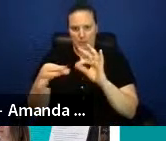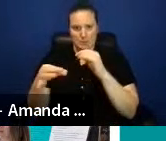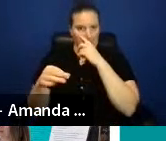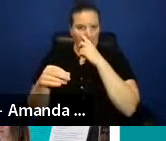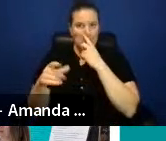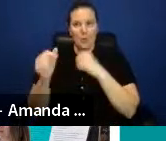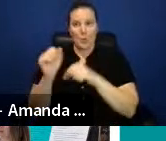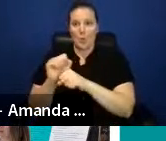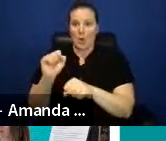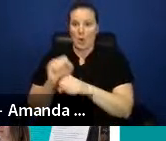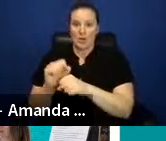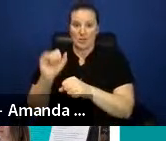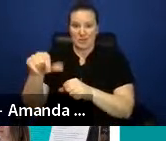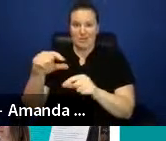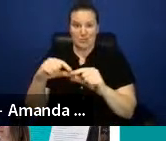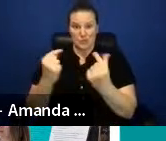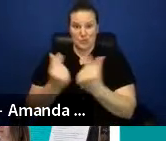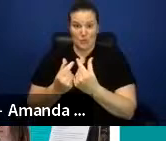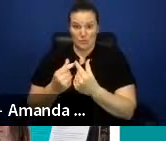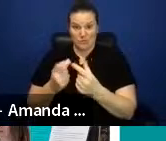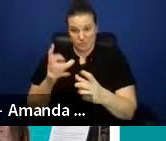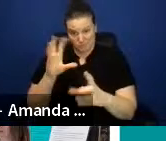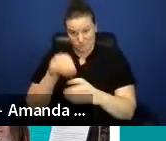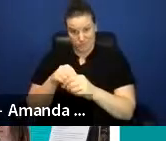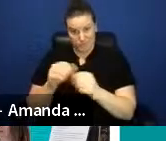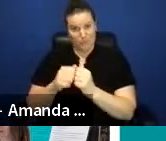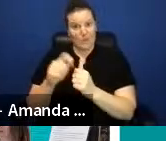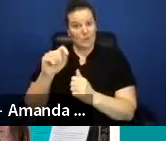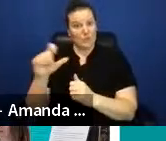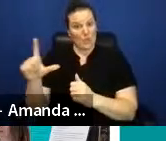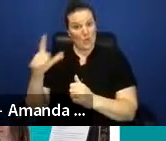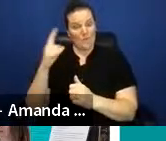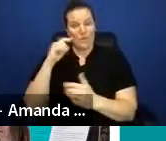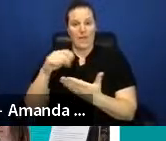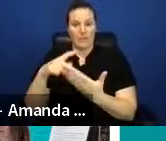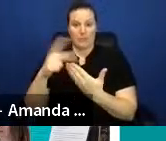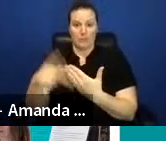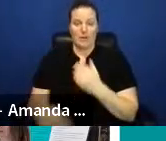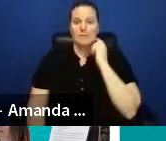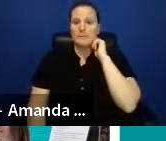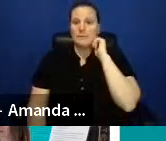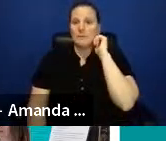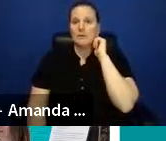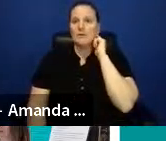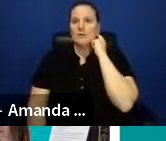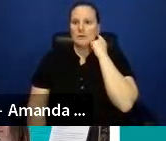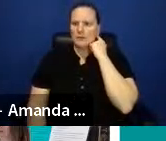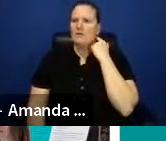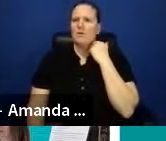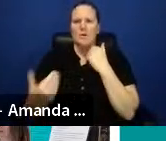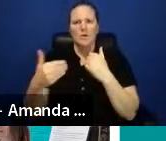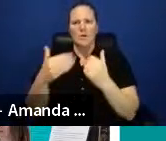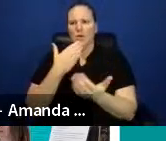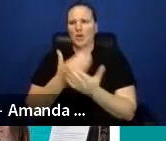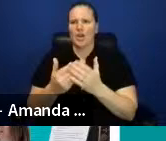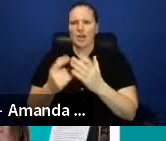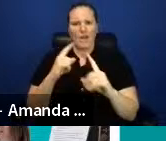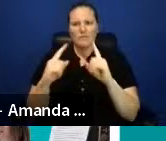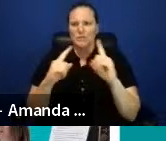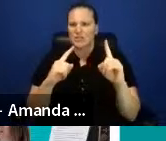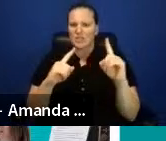the work that this group is doing on tolling for the program. So very good conversations,